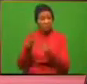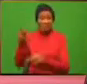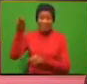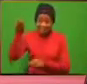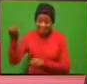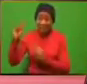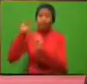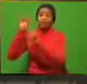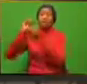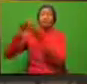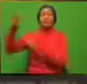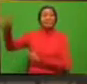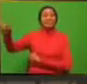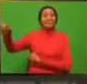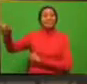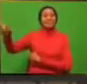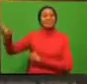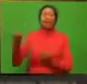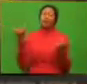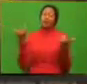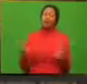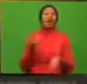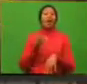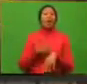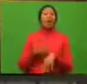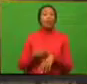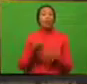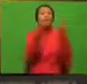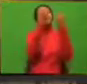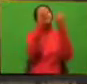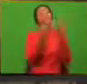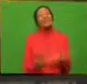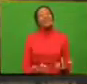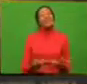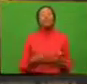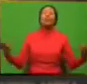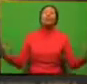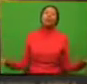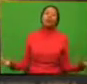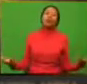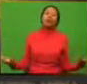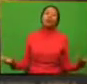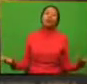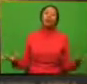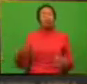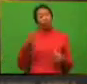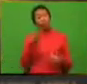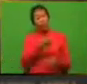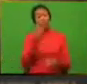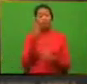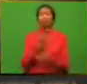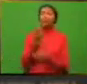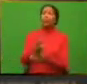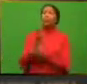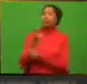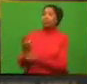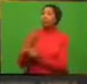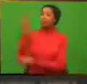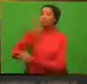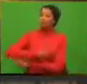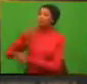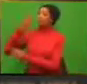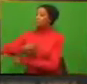rural areas. Now, the problem is, where is money going to come from? Because we keep borrowing money every day,